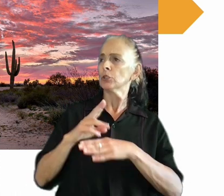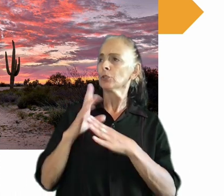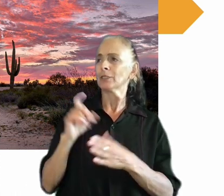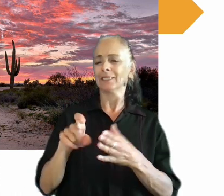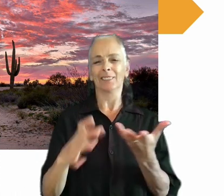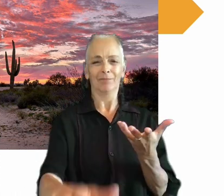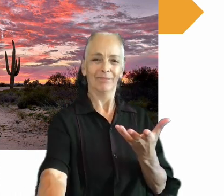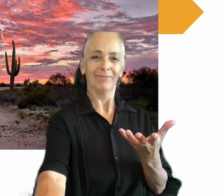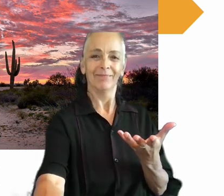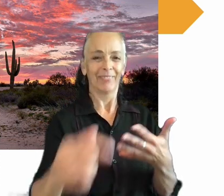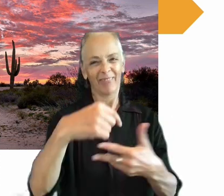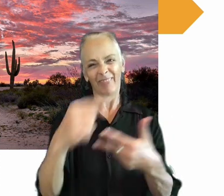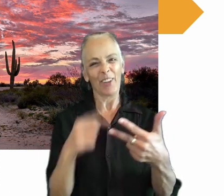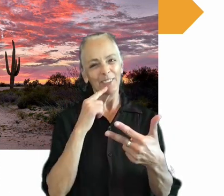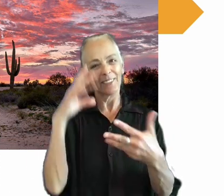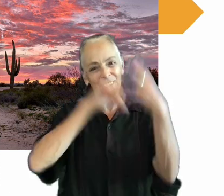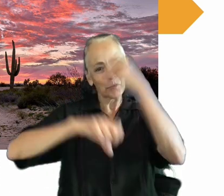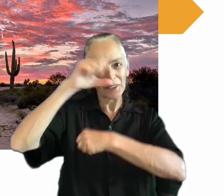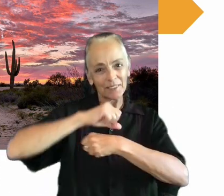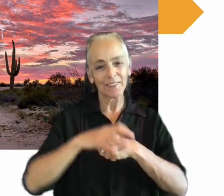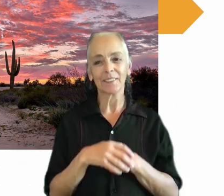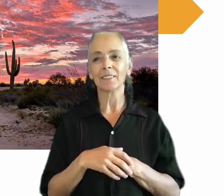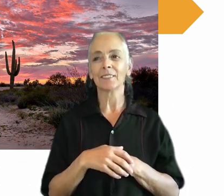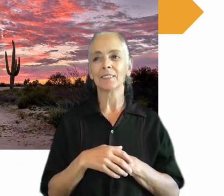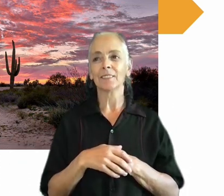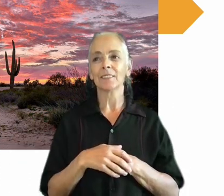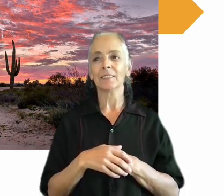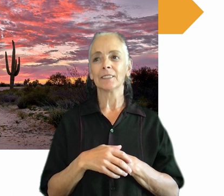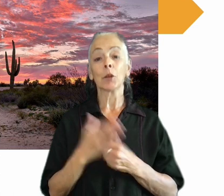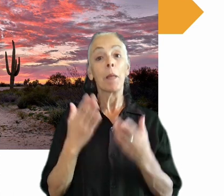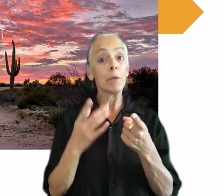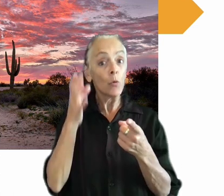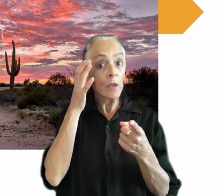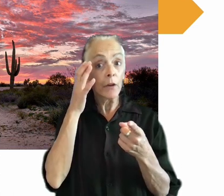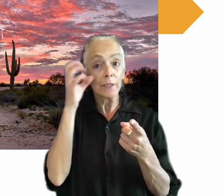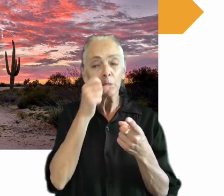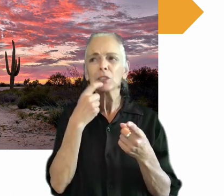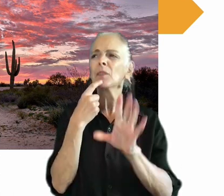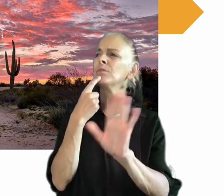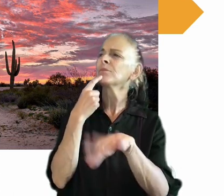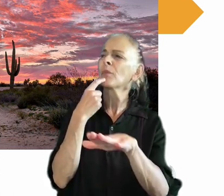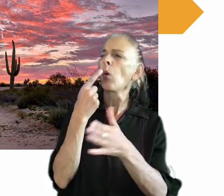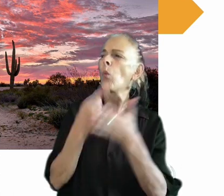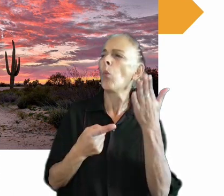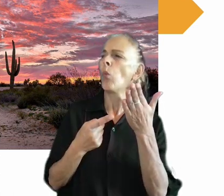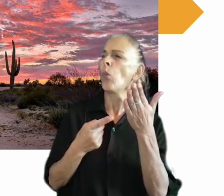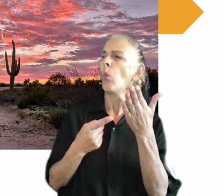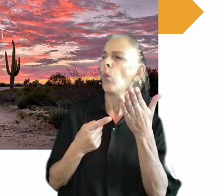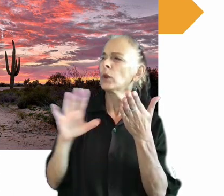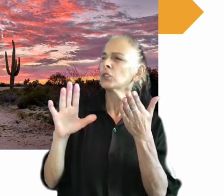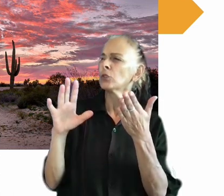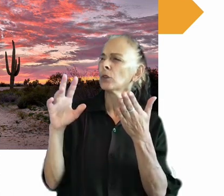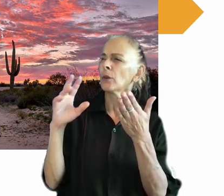when you hear an assumption one thing you can say is what's your thinking on that assumption finding assumptions can be a great